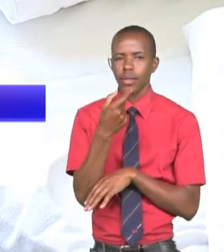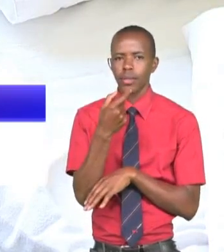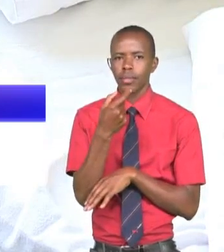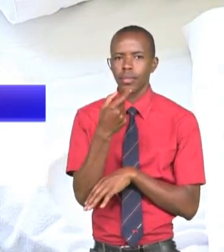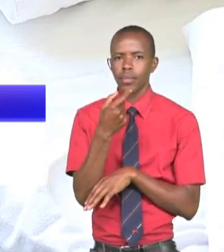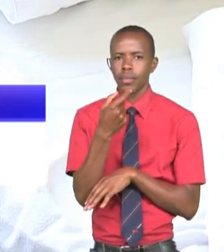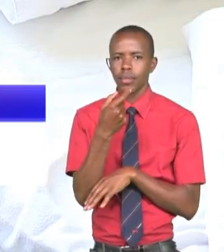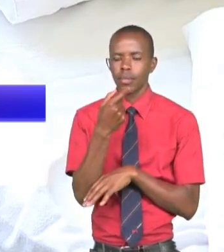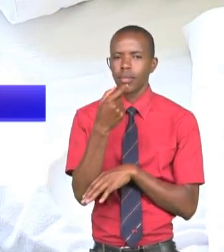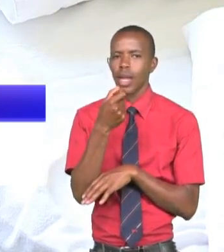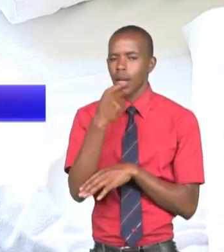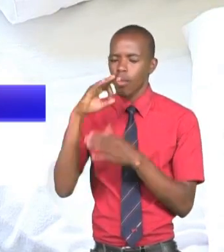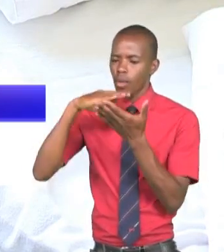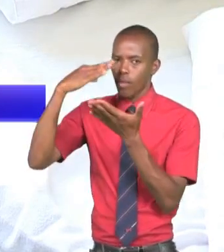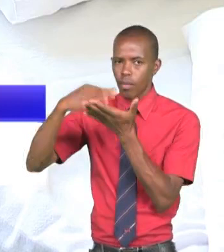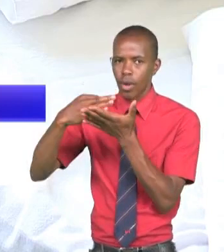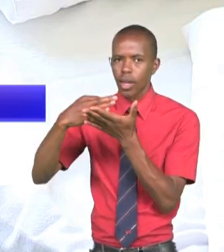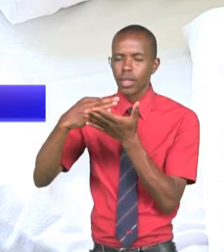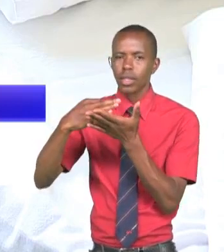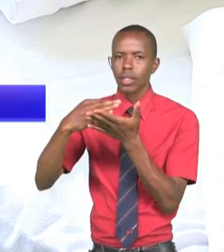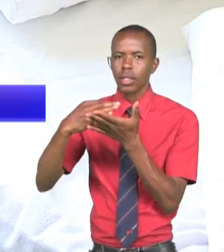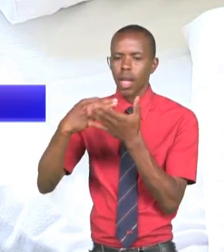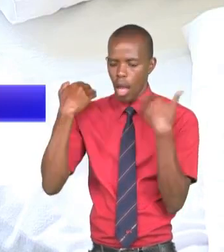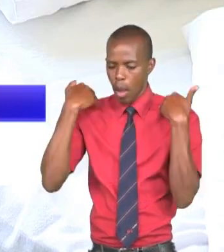a medical fund so that I can,